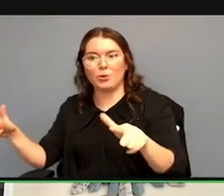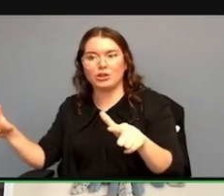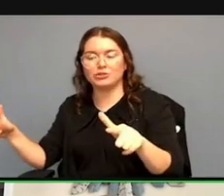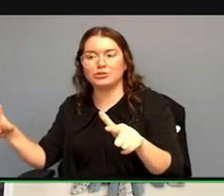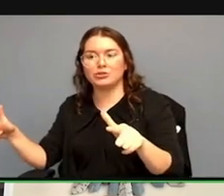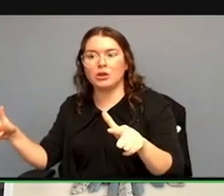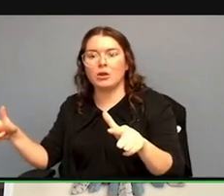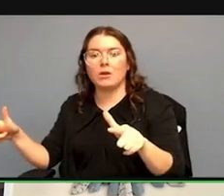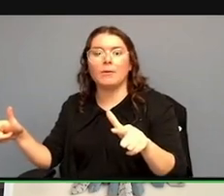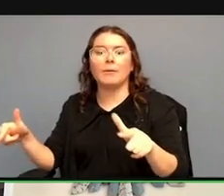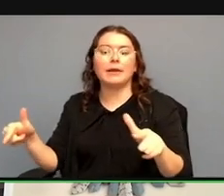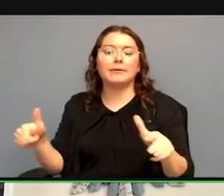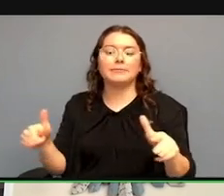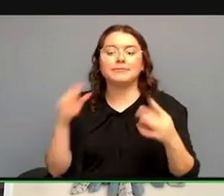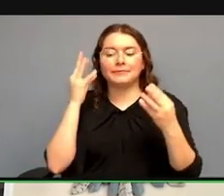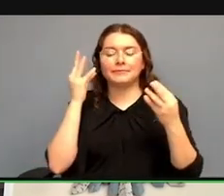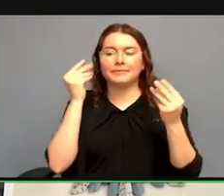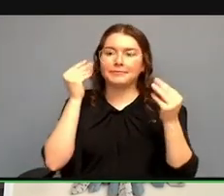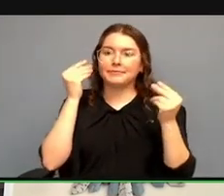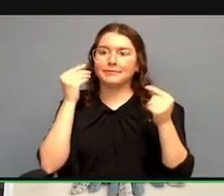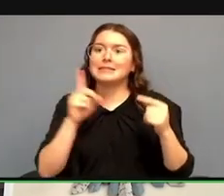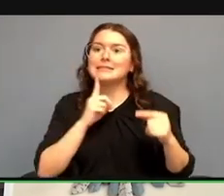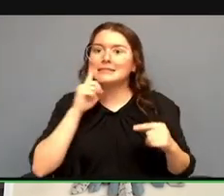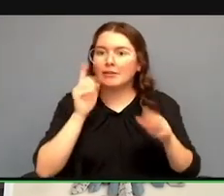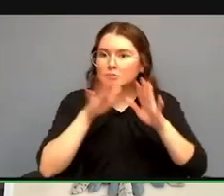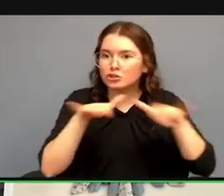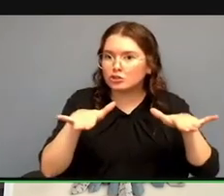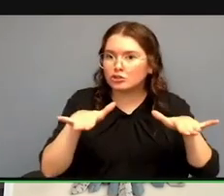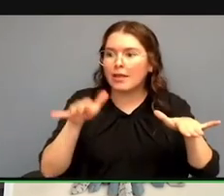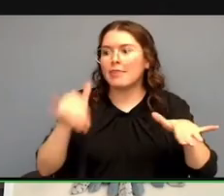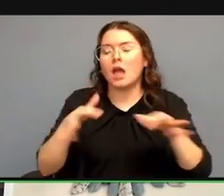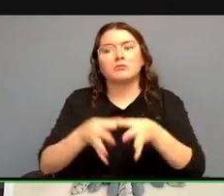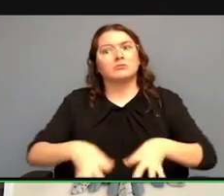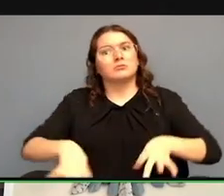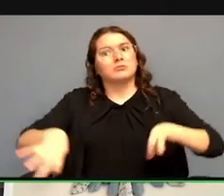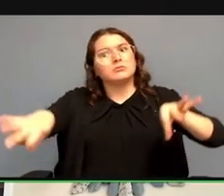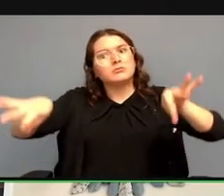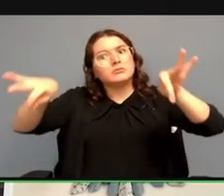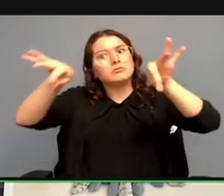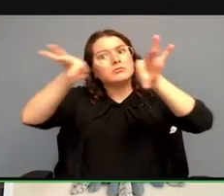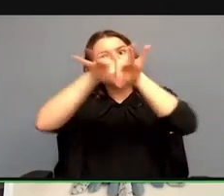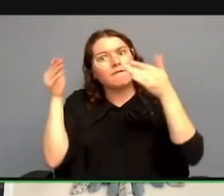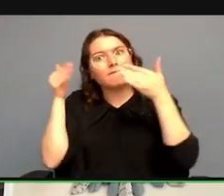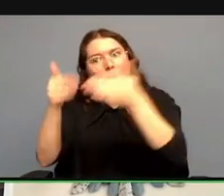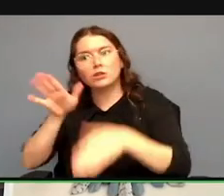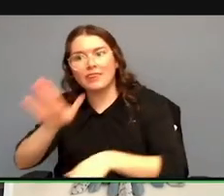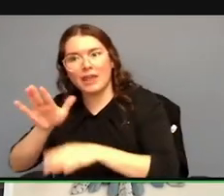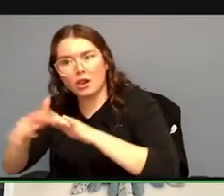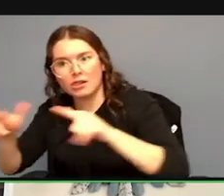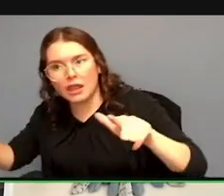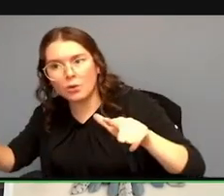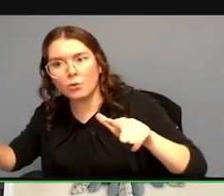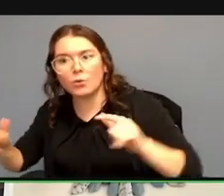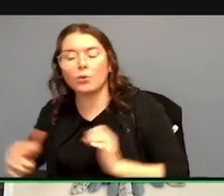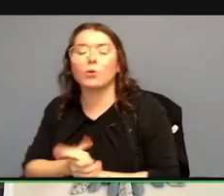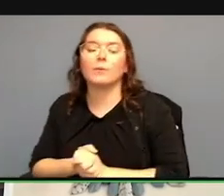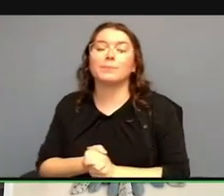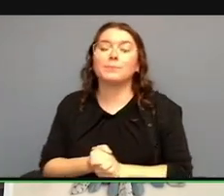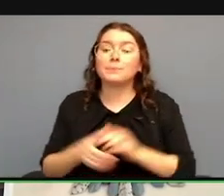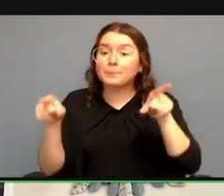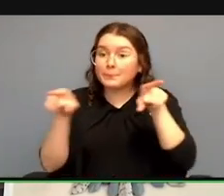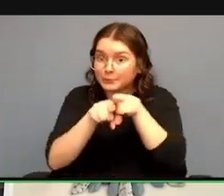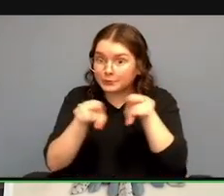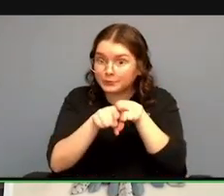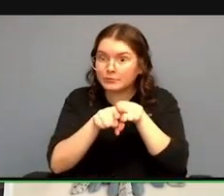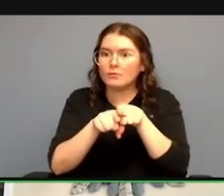we're talking about deaf children. That is a critical focus. And then when it comes to